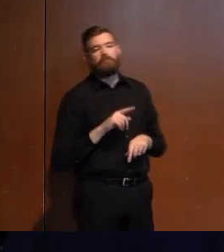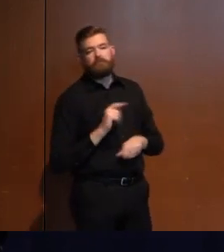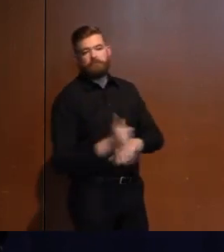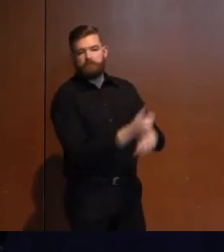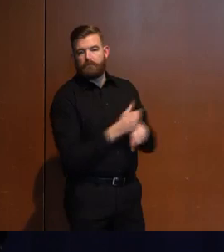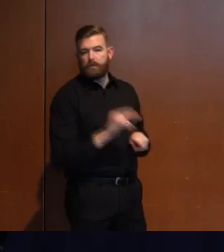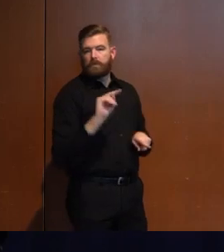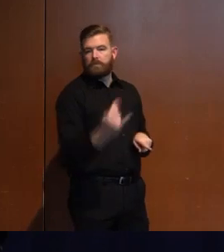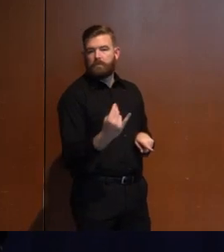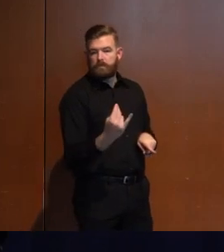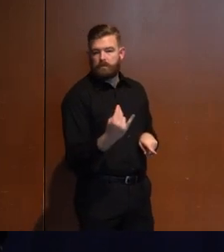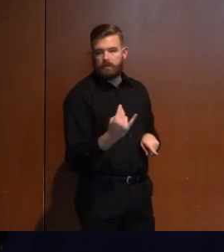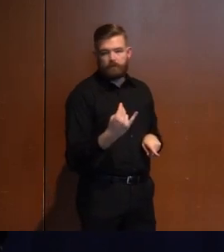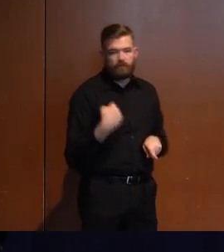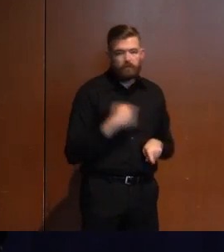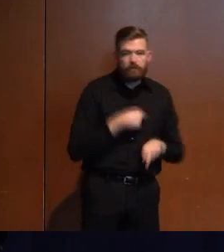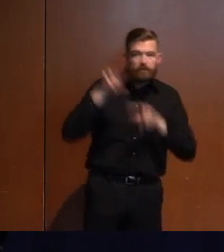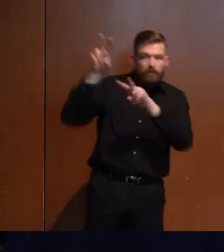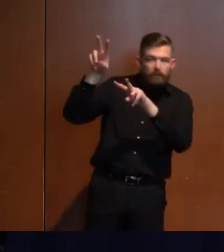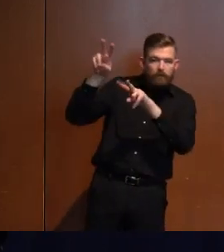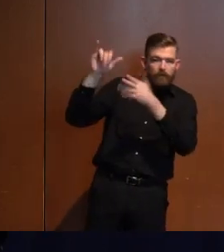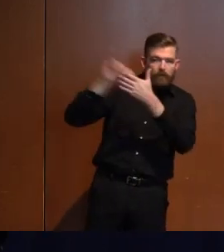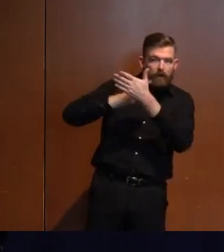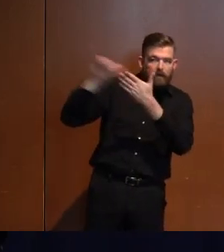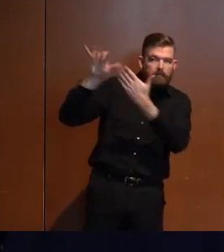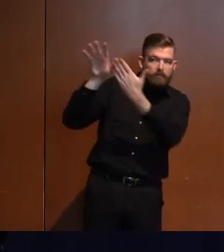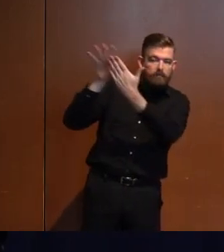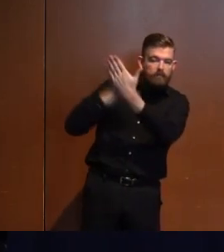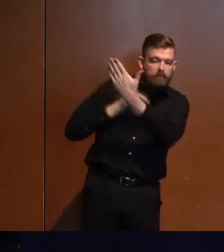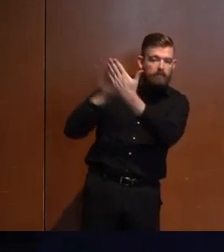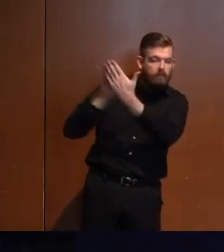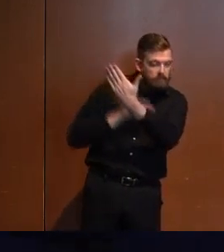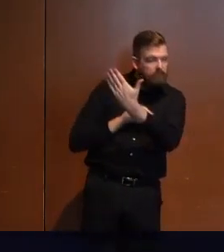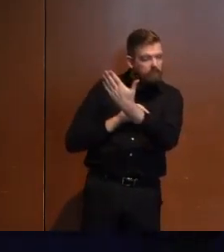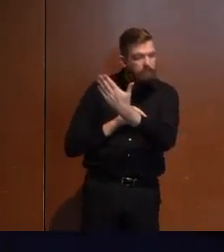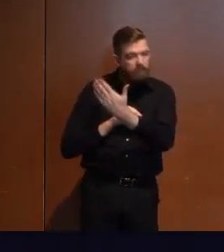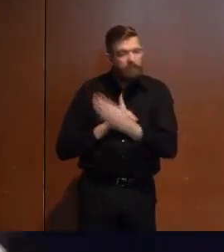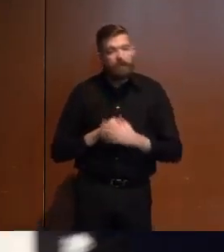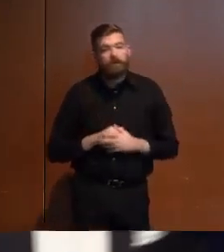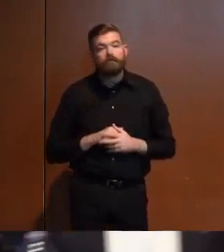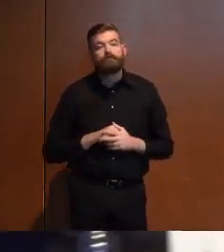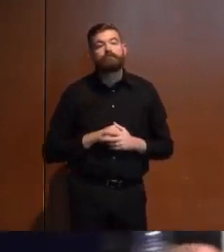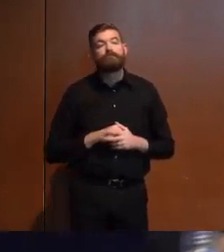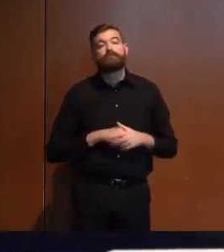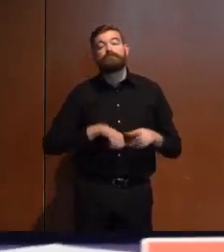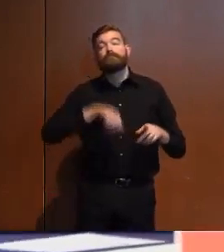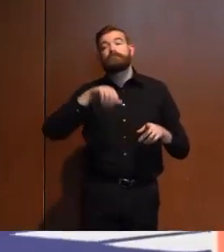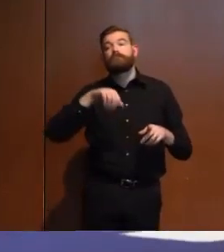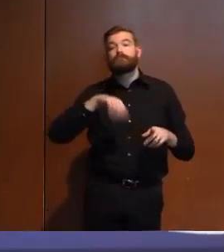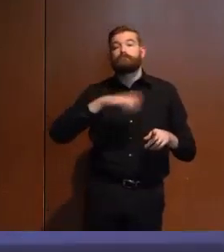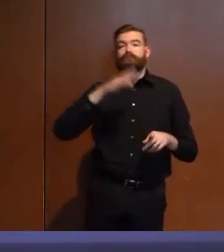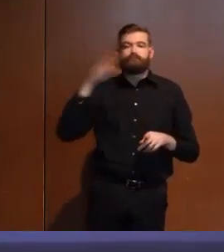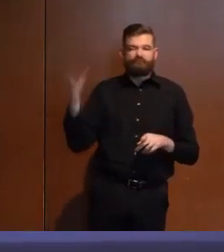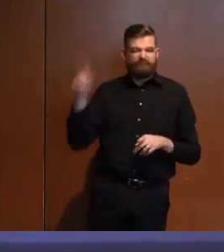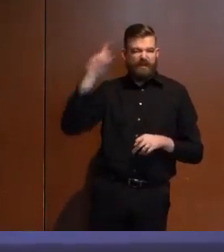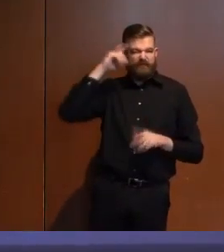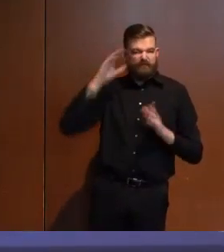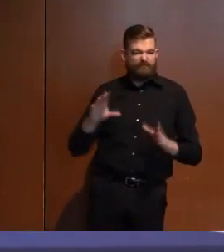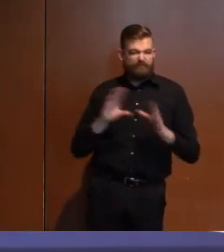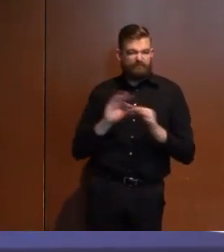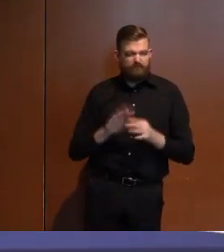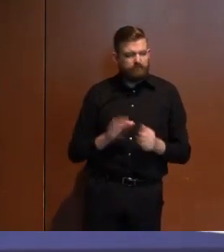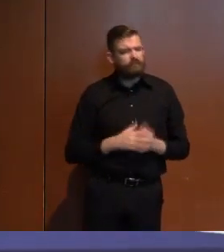thanks to you both again, Lieutenant Colonel Park and Pete. Governor? Thank you, Pat. I'm just looking for Mahan. Mahan, I think